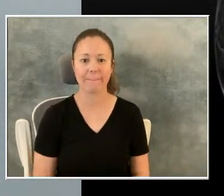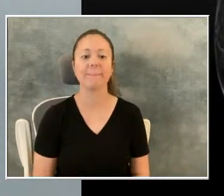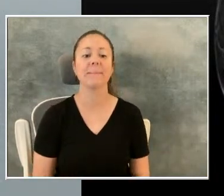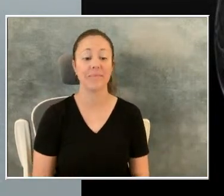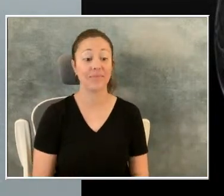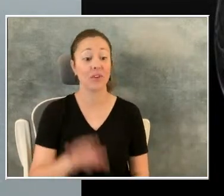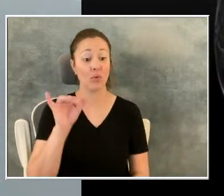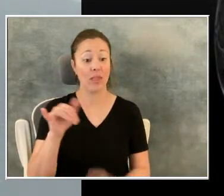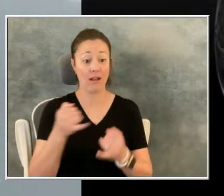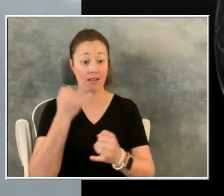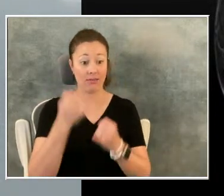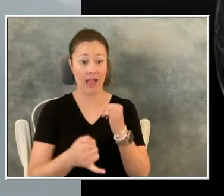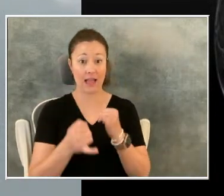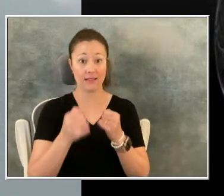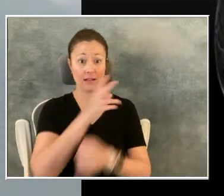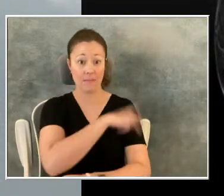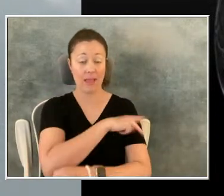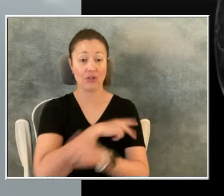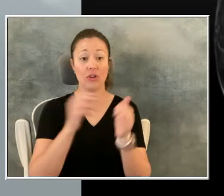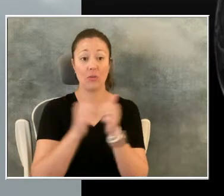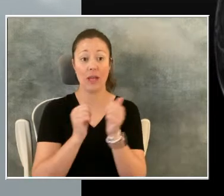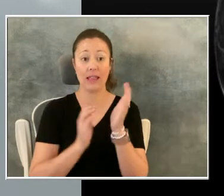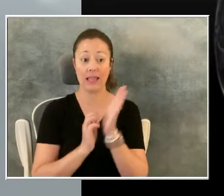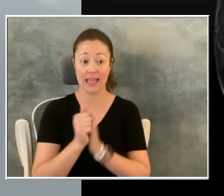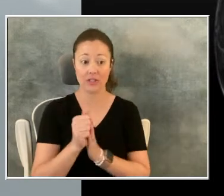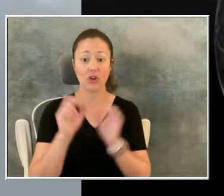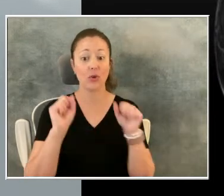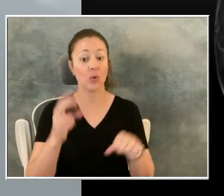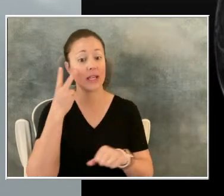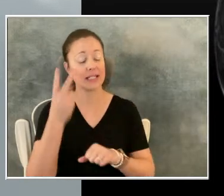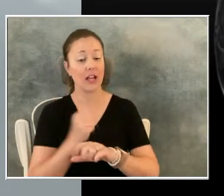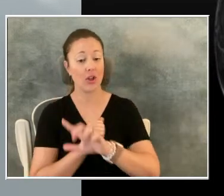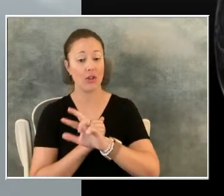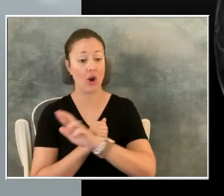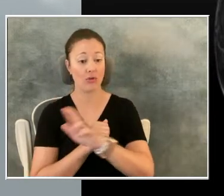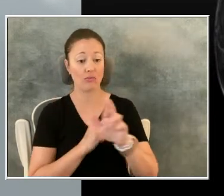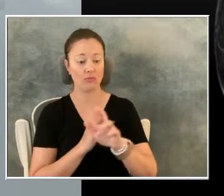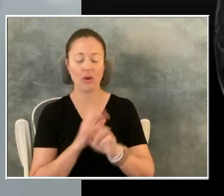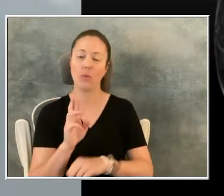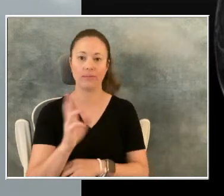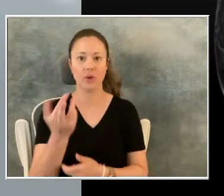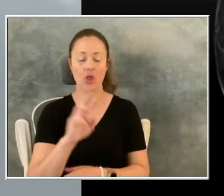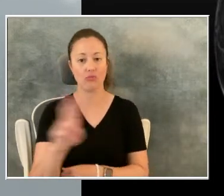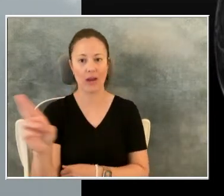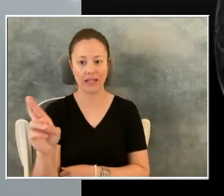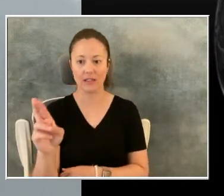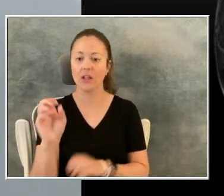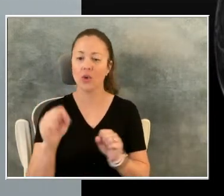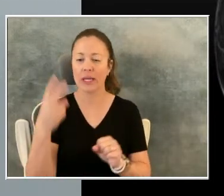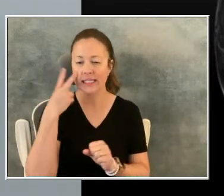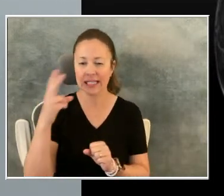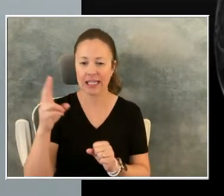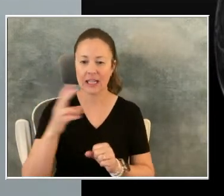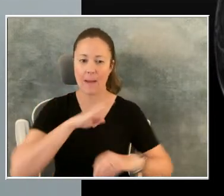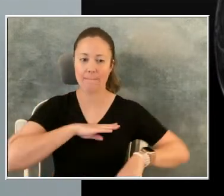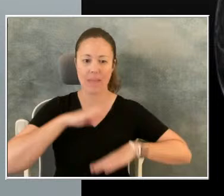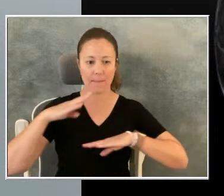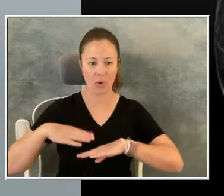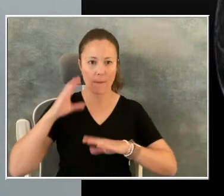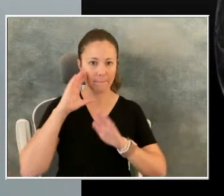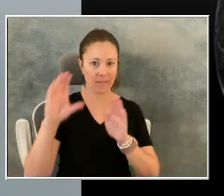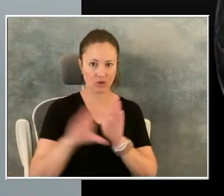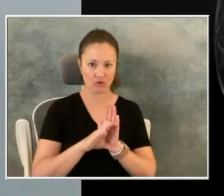last patient with cancer. We can see on the right-hand side, it's a mammogram image, so it looks very similar to